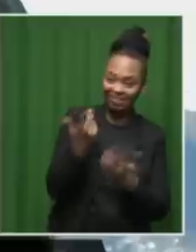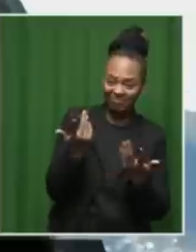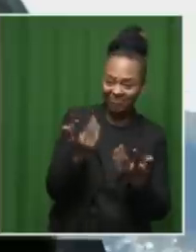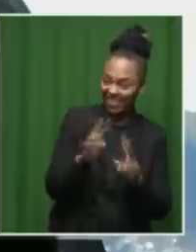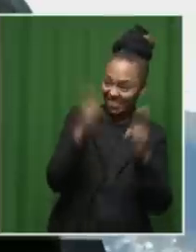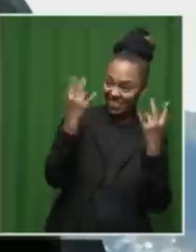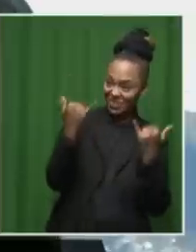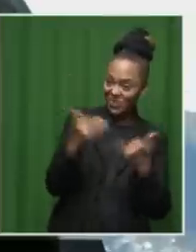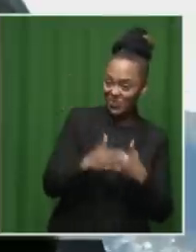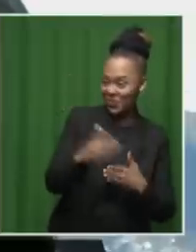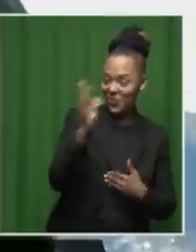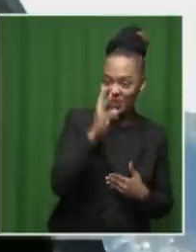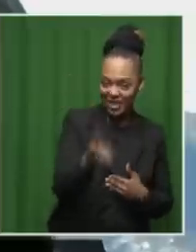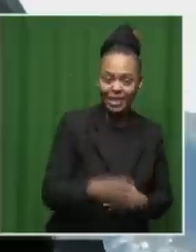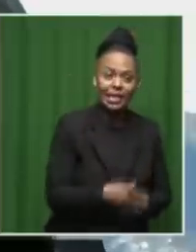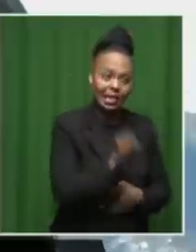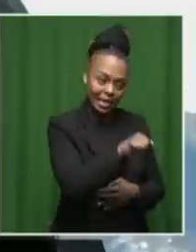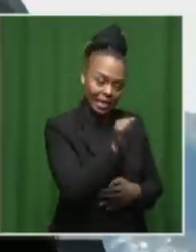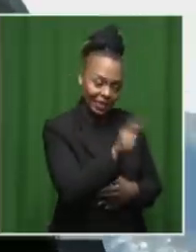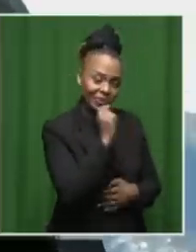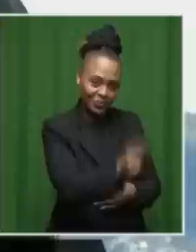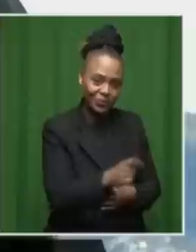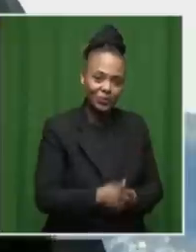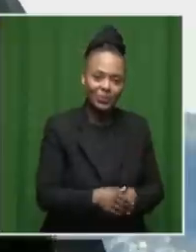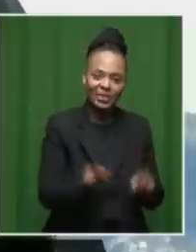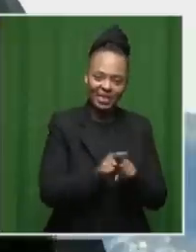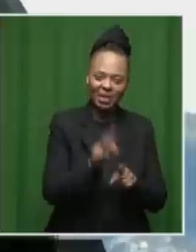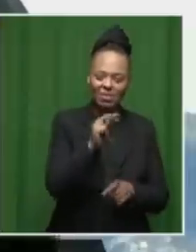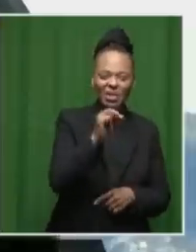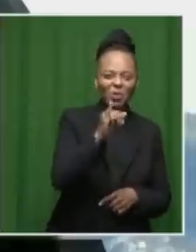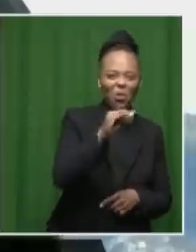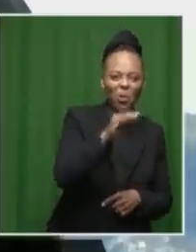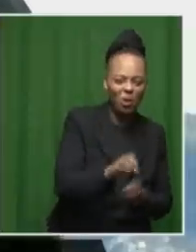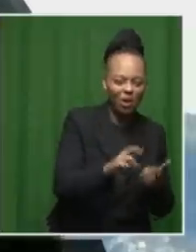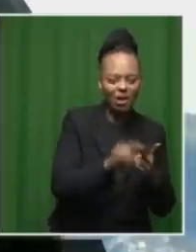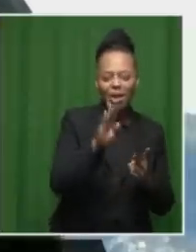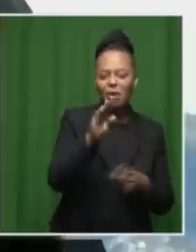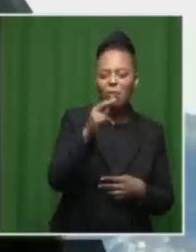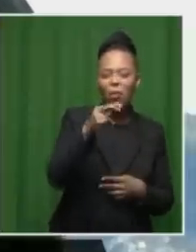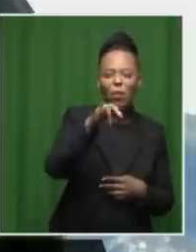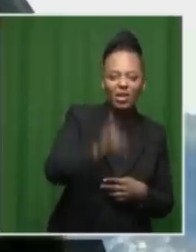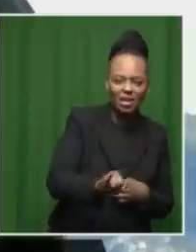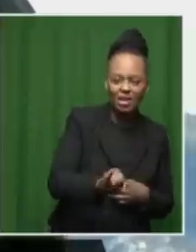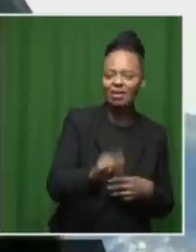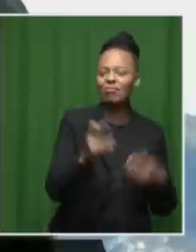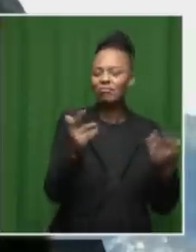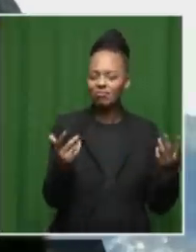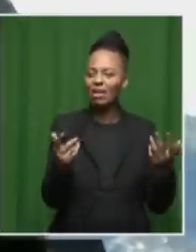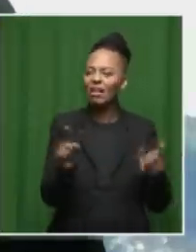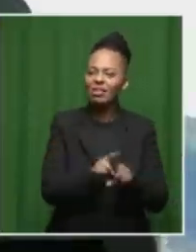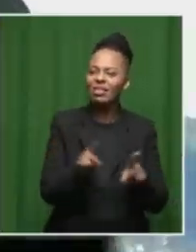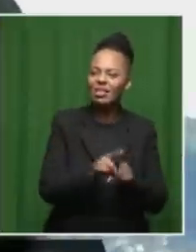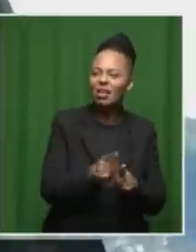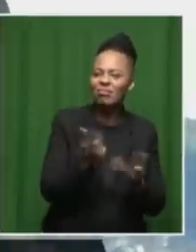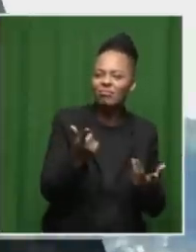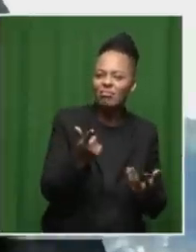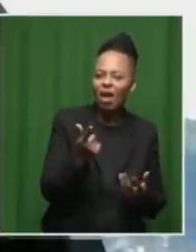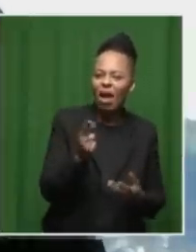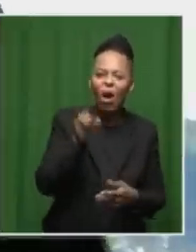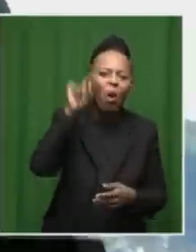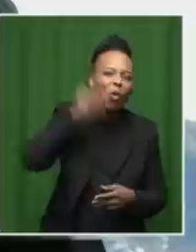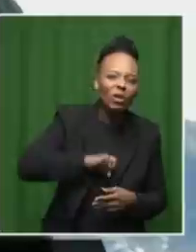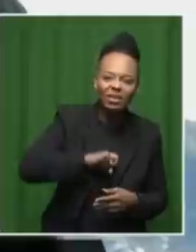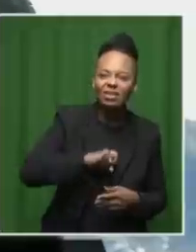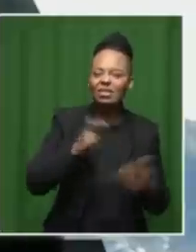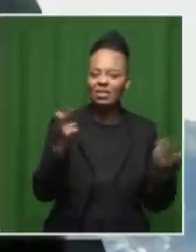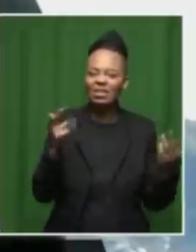has received in South Africa, like you were saying now earlier with Nicole and Bongi, how, you know, the girls, even like older ladies,